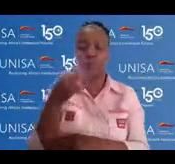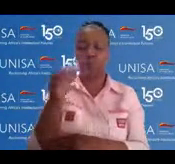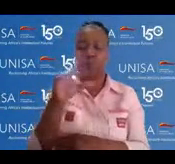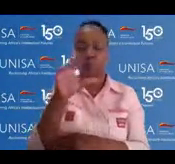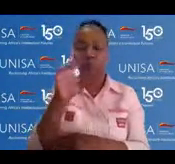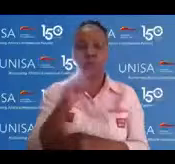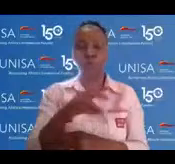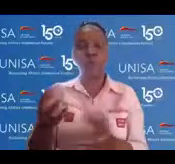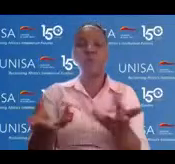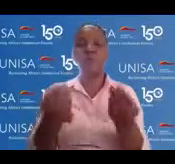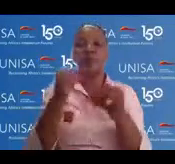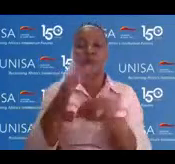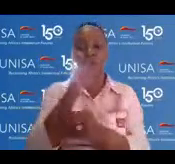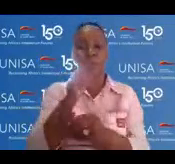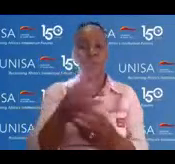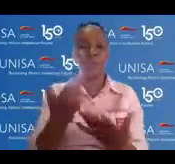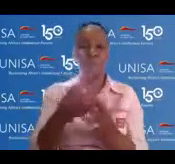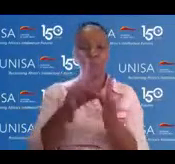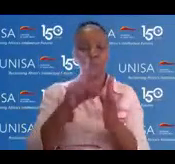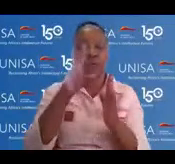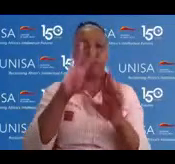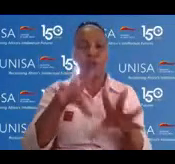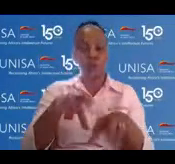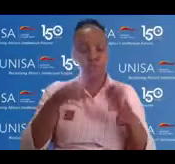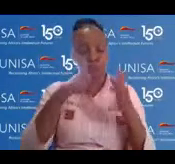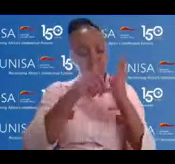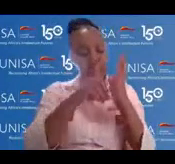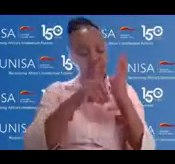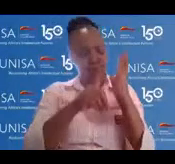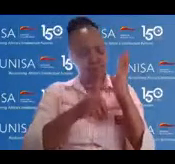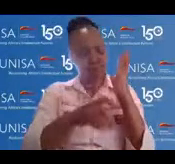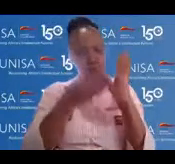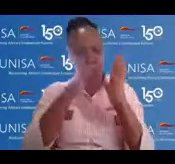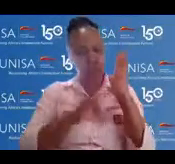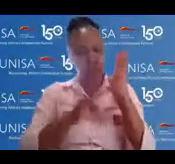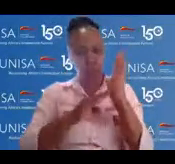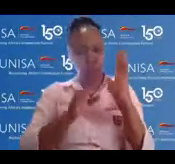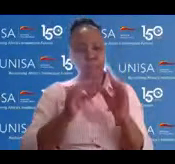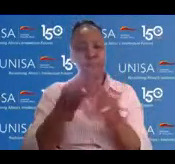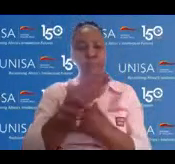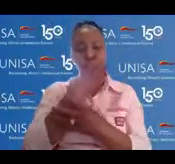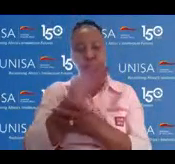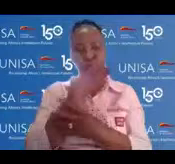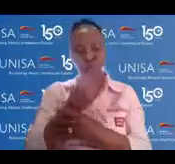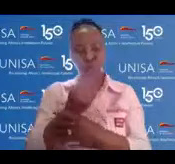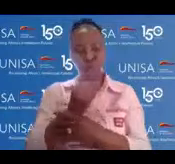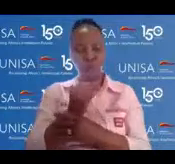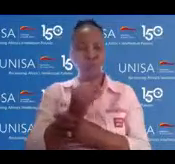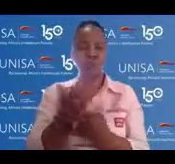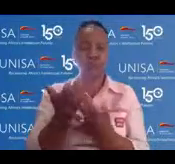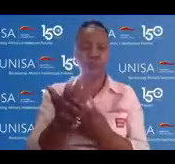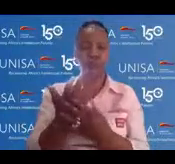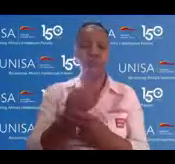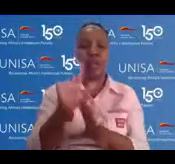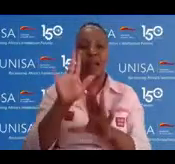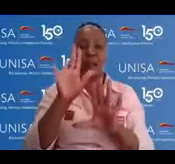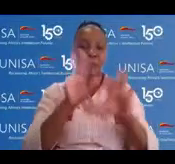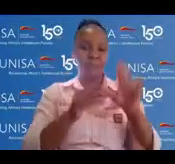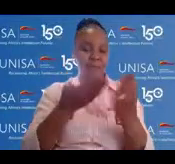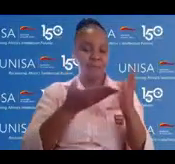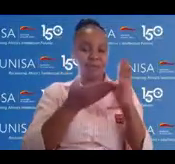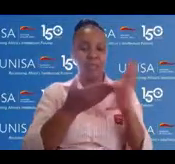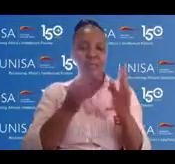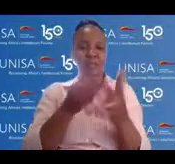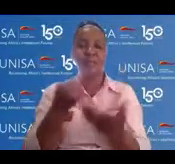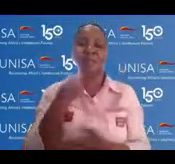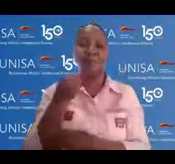down a little bit and you got this beautiful image over here. And there it is, myExams preparation. So it's so easy to find it. So